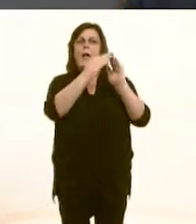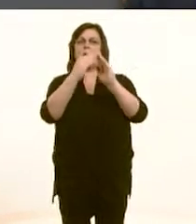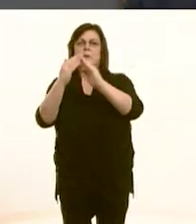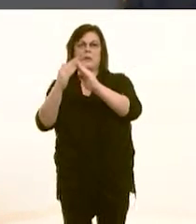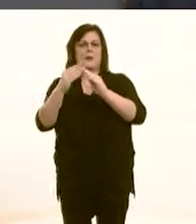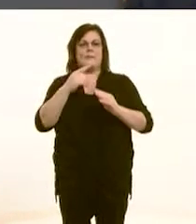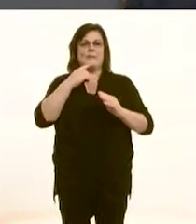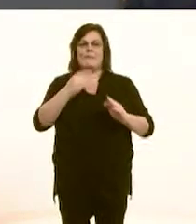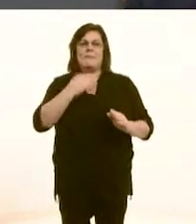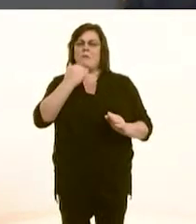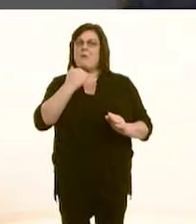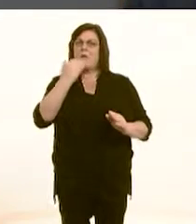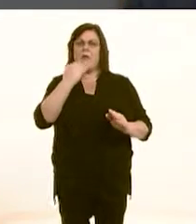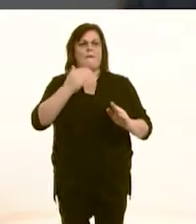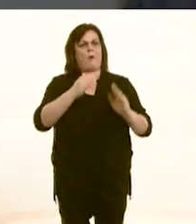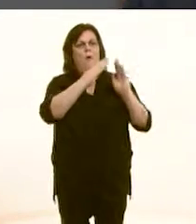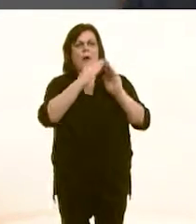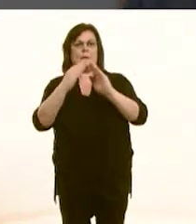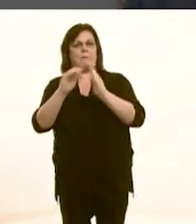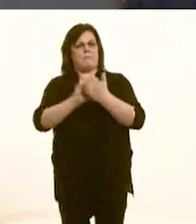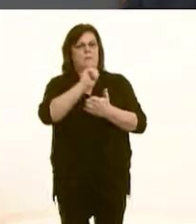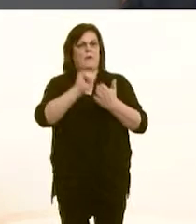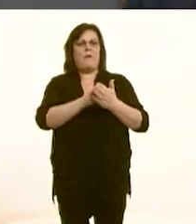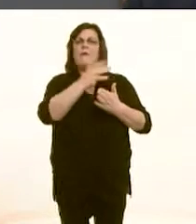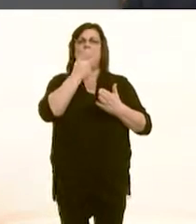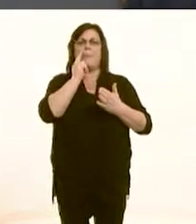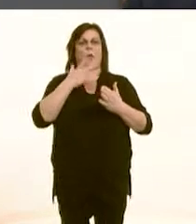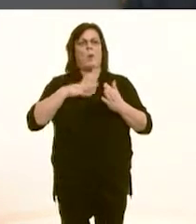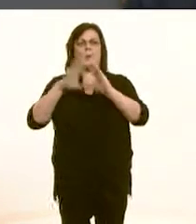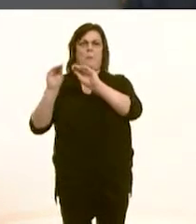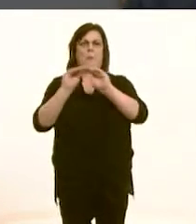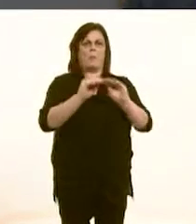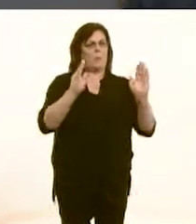identifies a lack of appropriate homes for tenants to be able to downsize to.